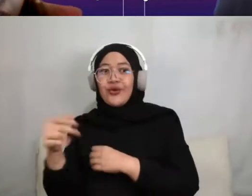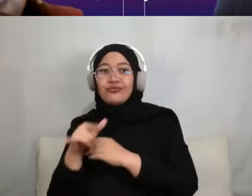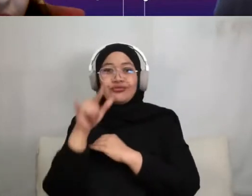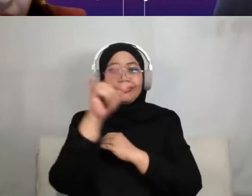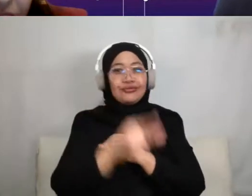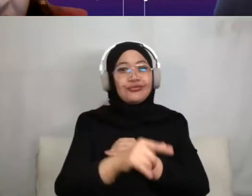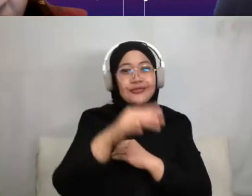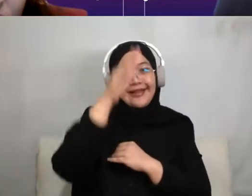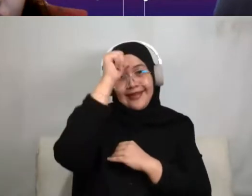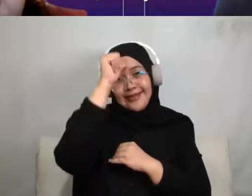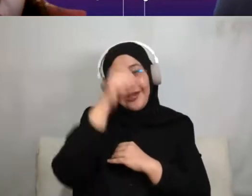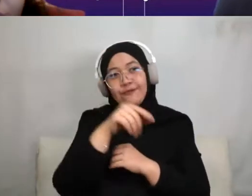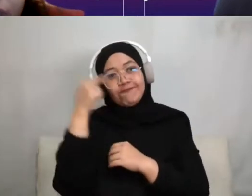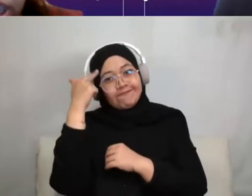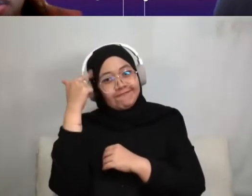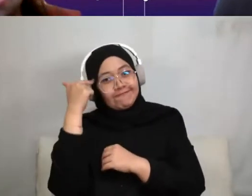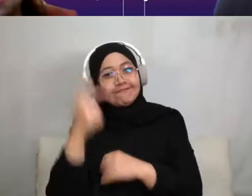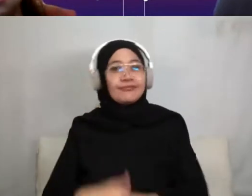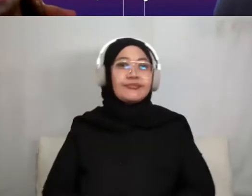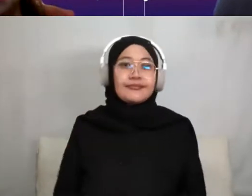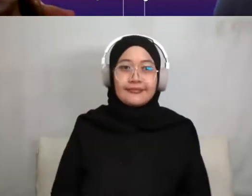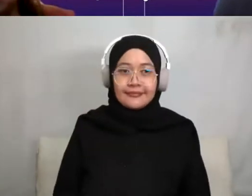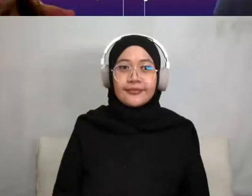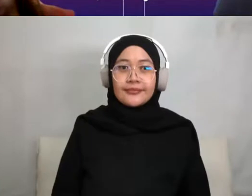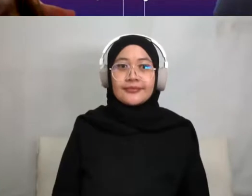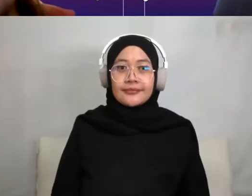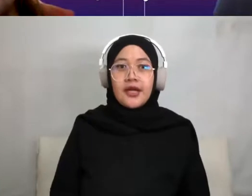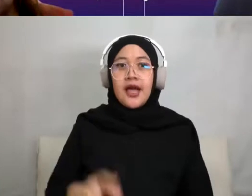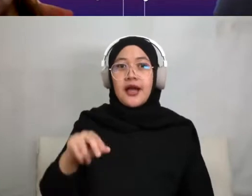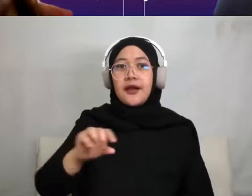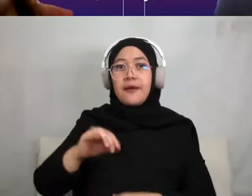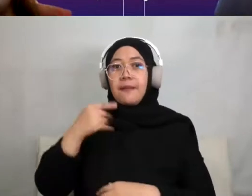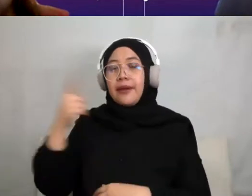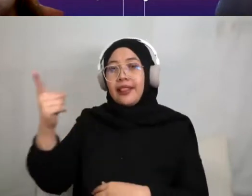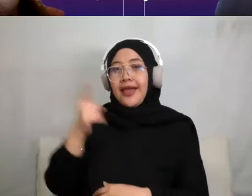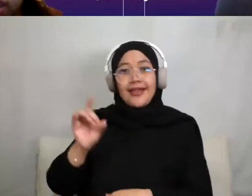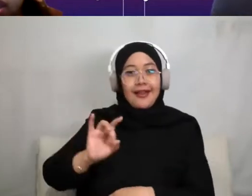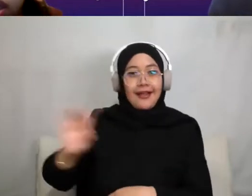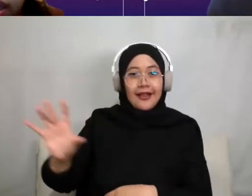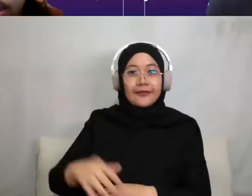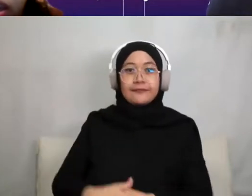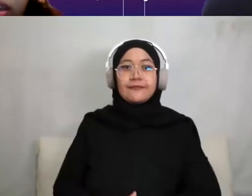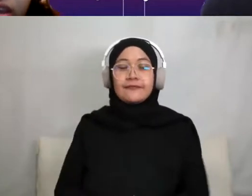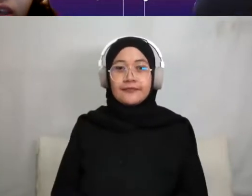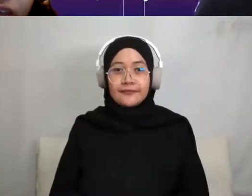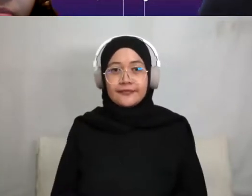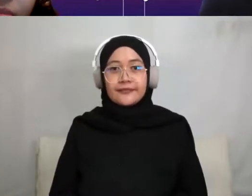So another question, Mr. Vijay, is how is the crew scheduling